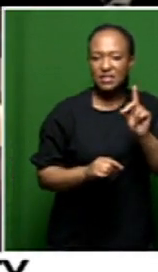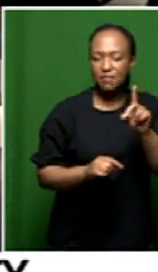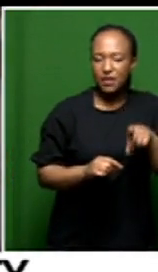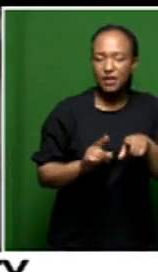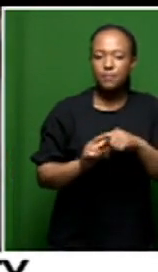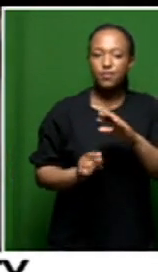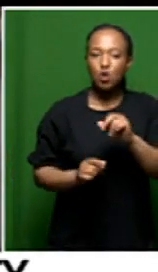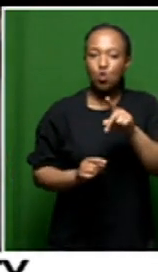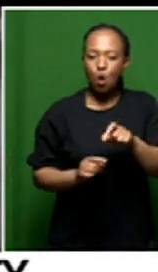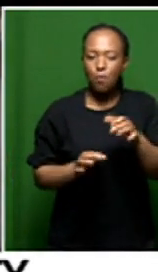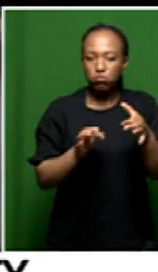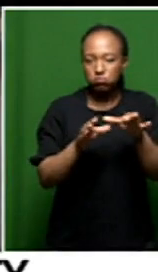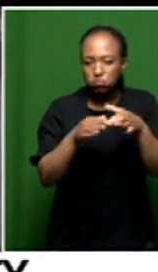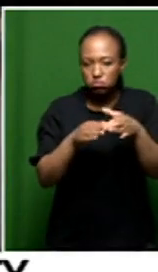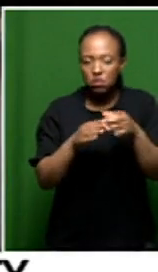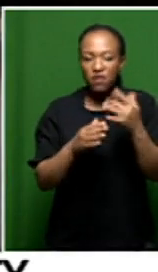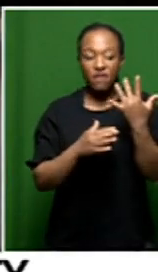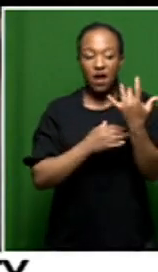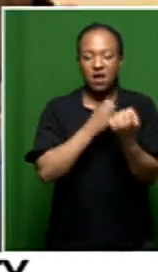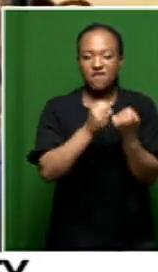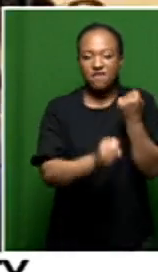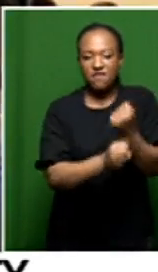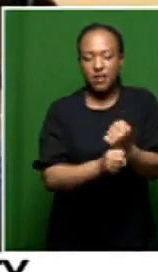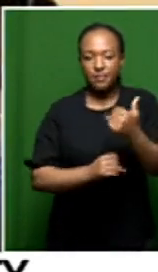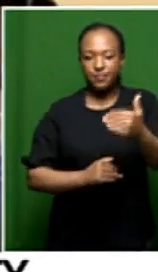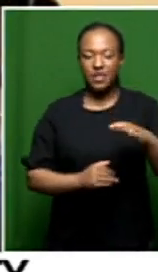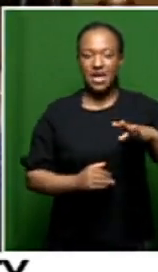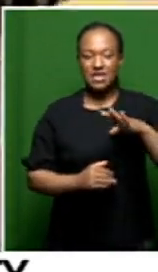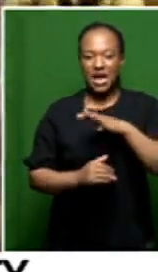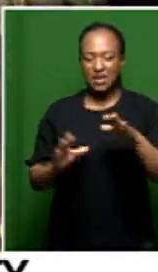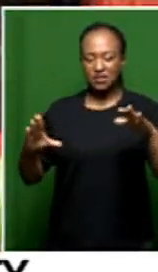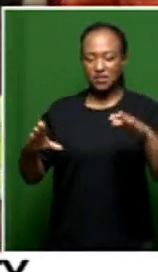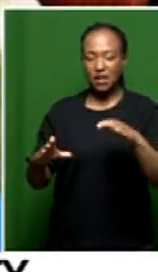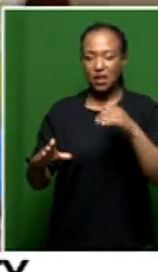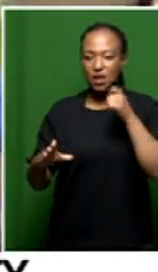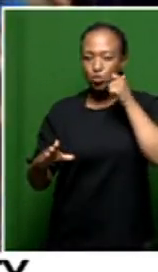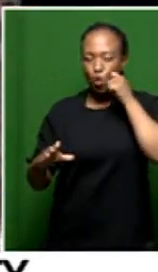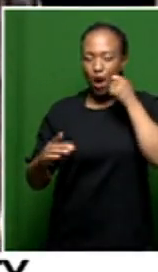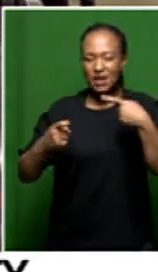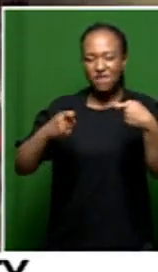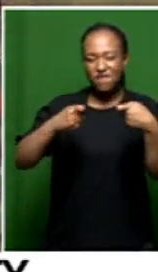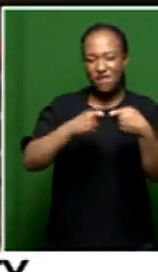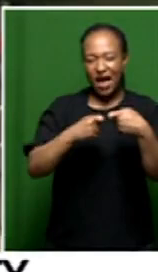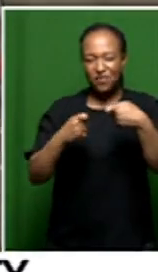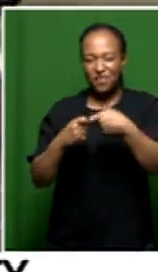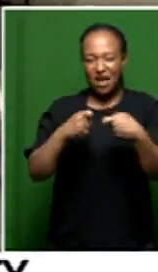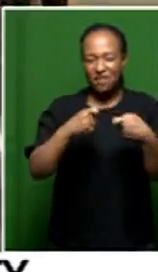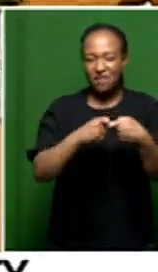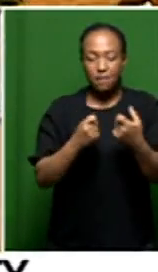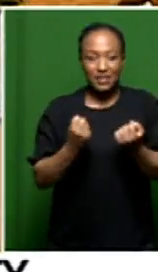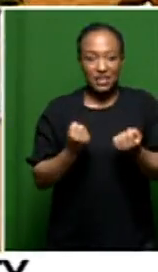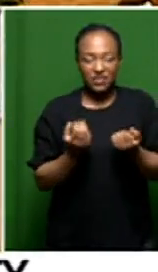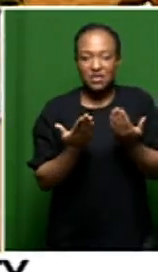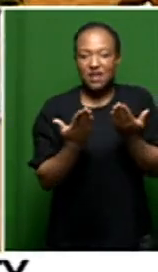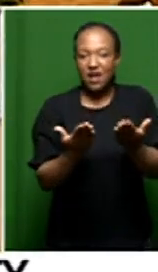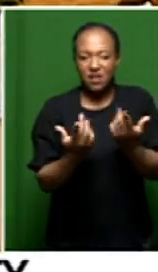and COPE. Over the 5 past years, the Tshwane Council often a scene of fights compromising service delivery.